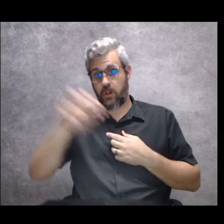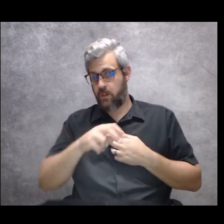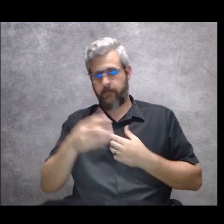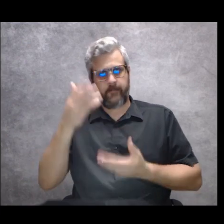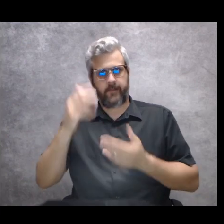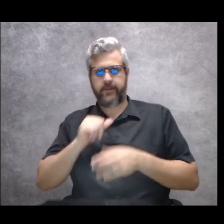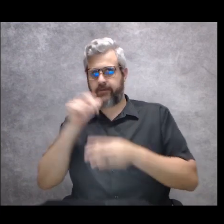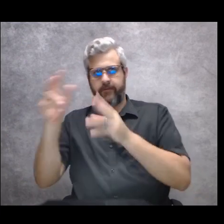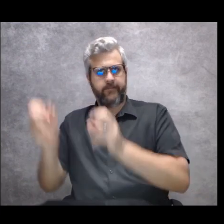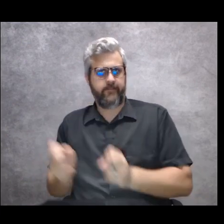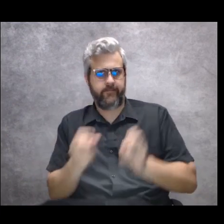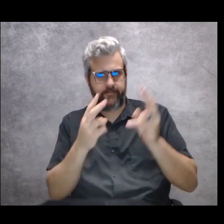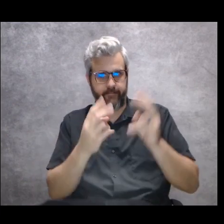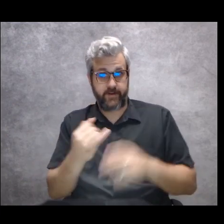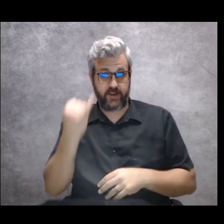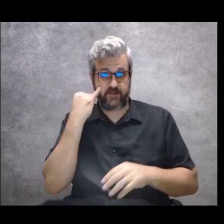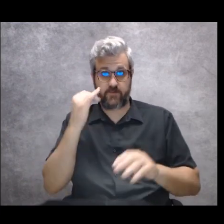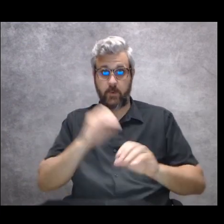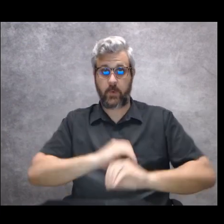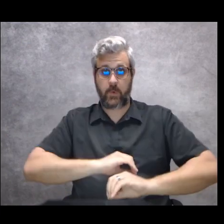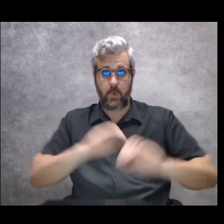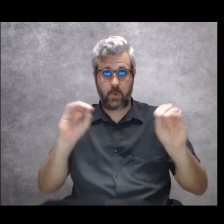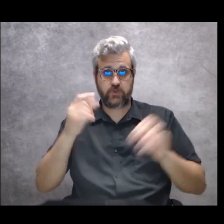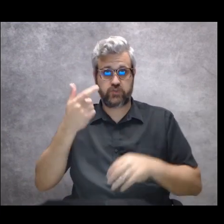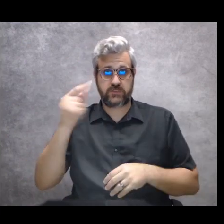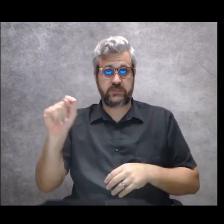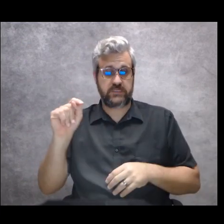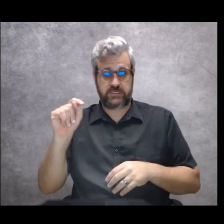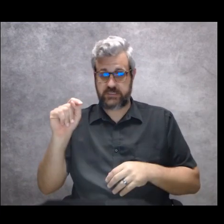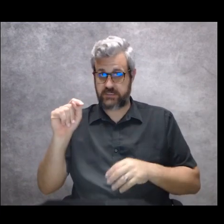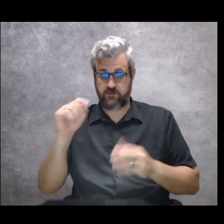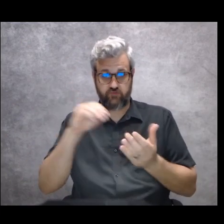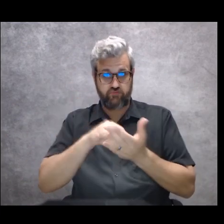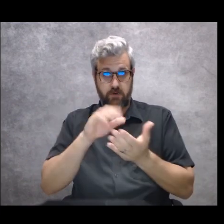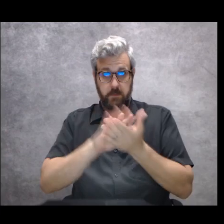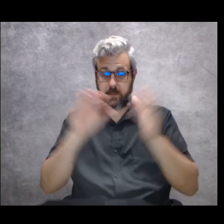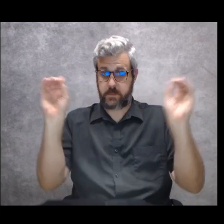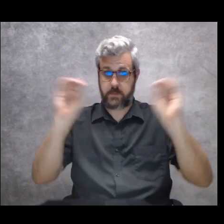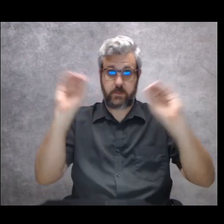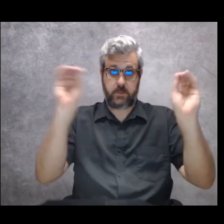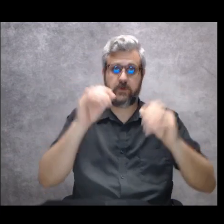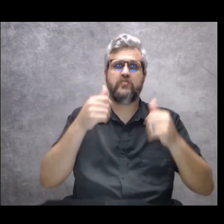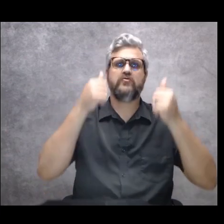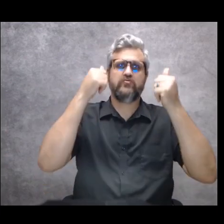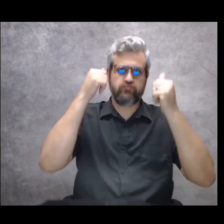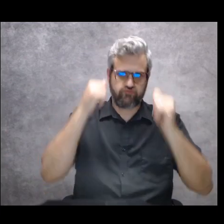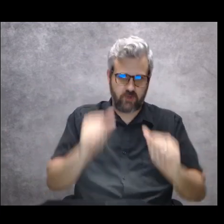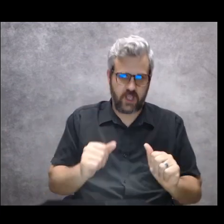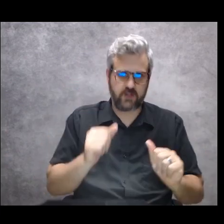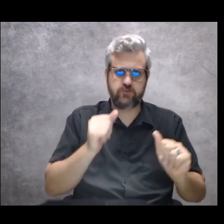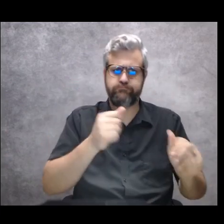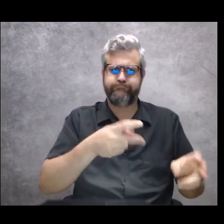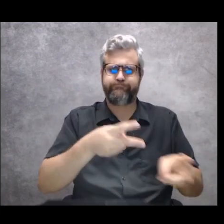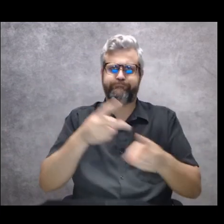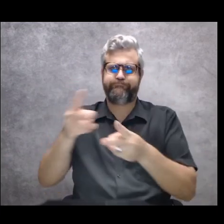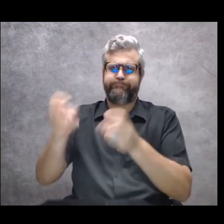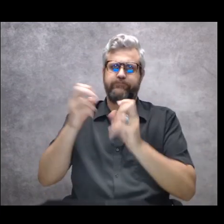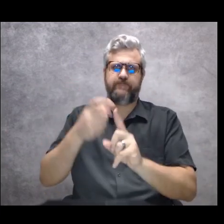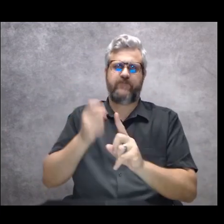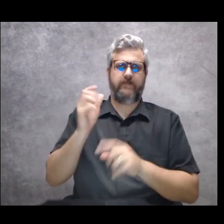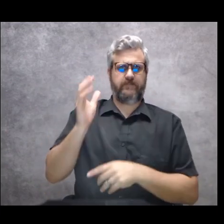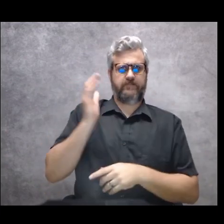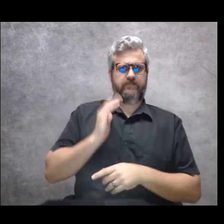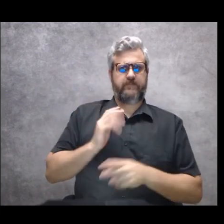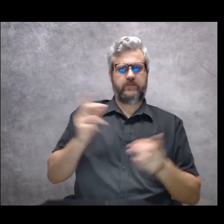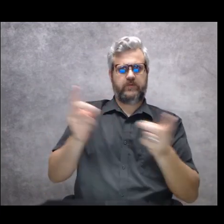no GT record to import, attempt to import the record from the prior district using the Infinite Campus Student